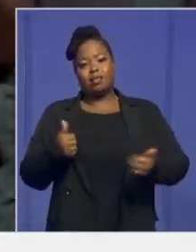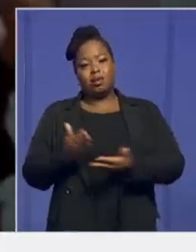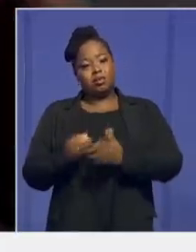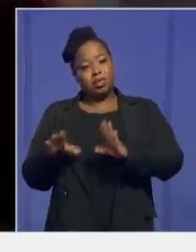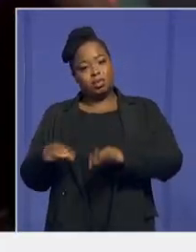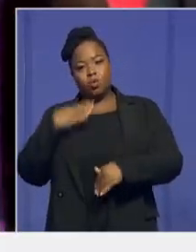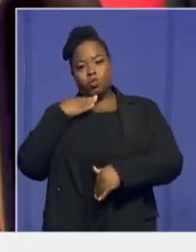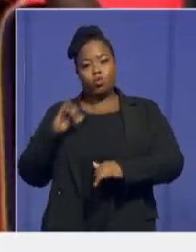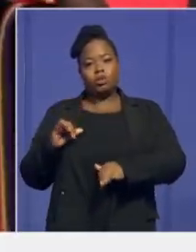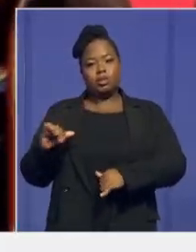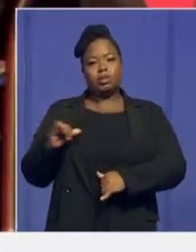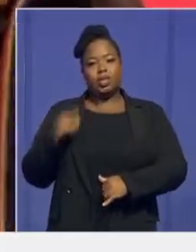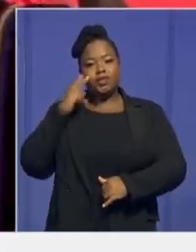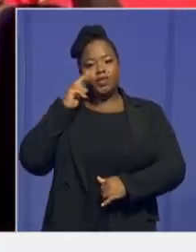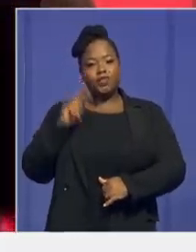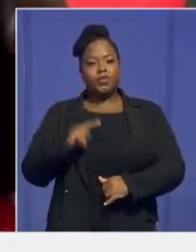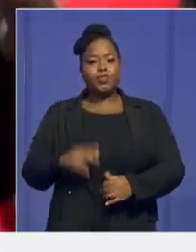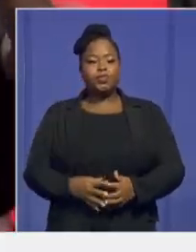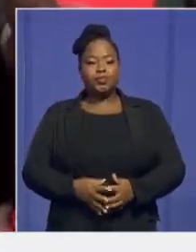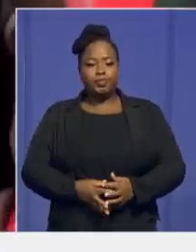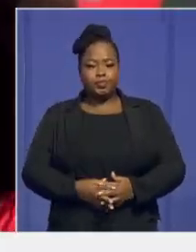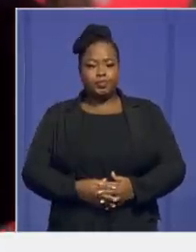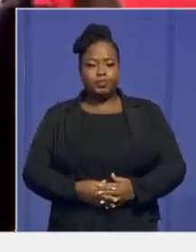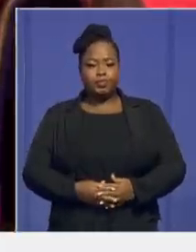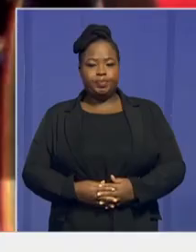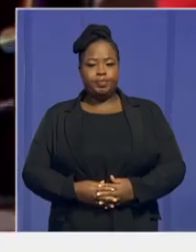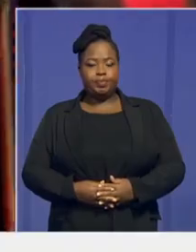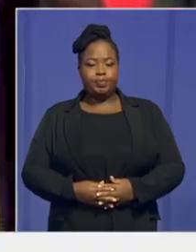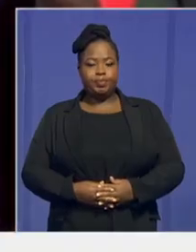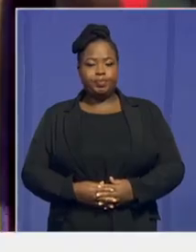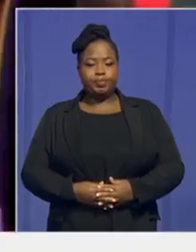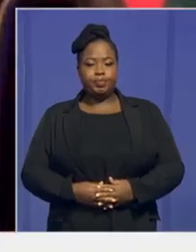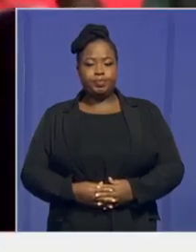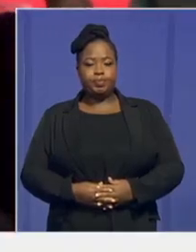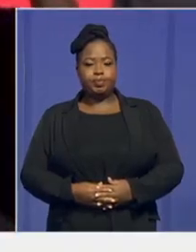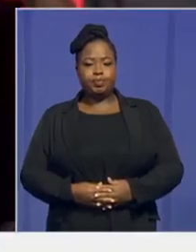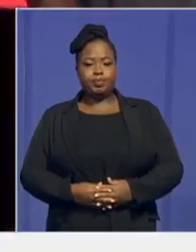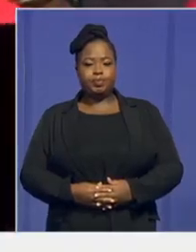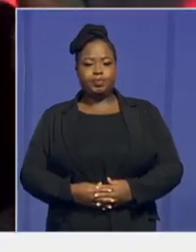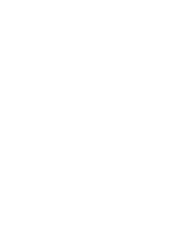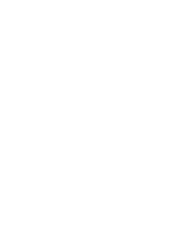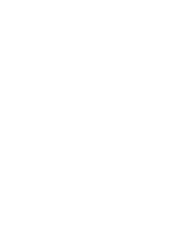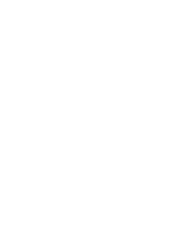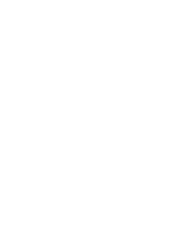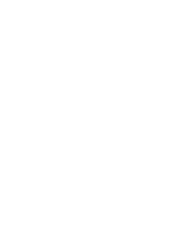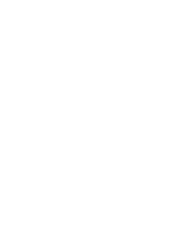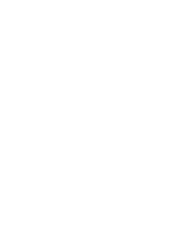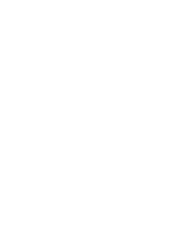similar views. Kani Mapanga, SABC News, Johannesburg.